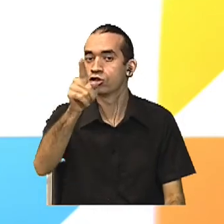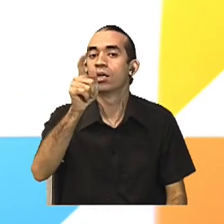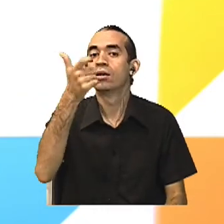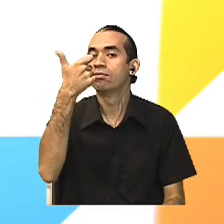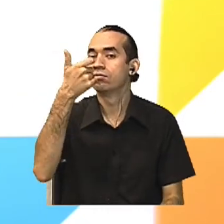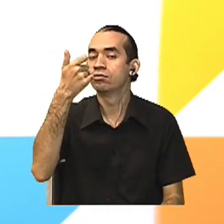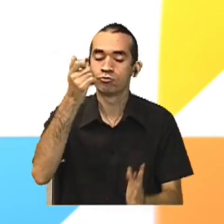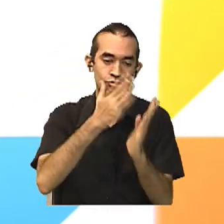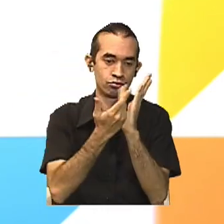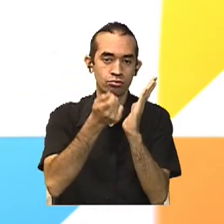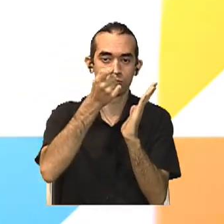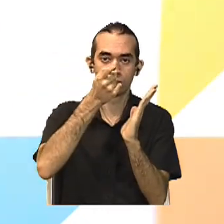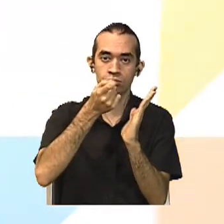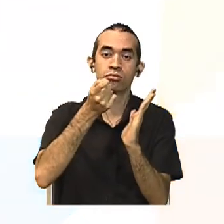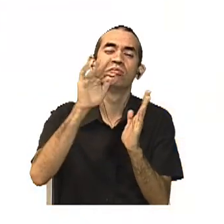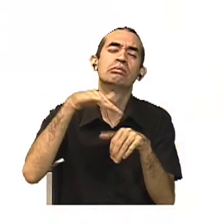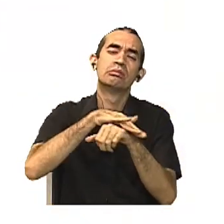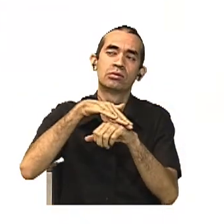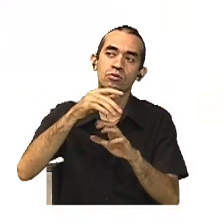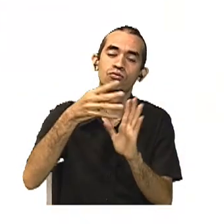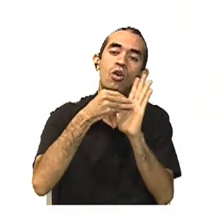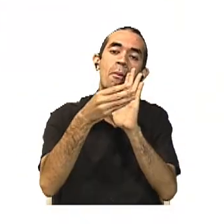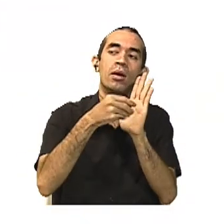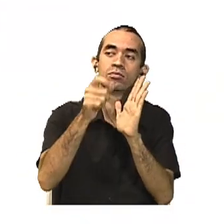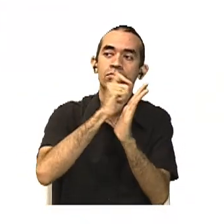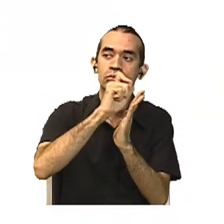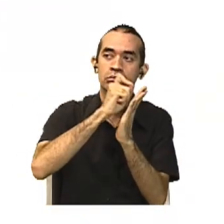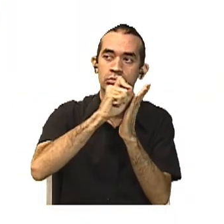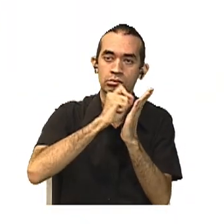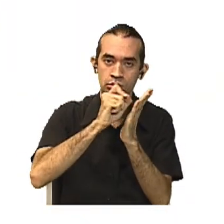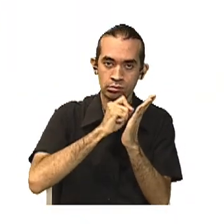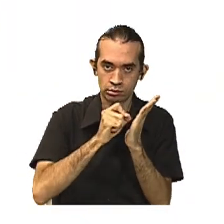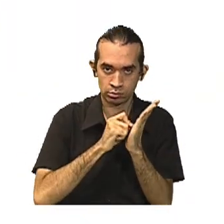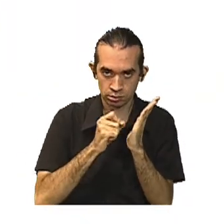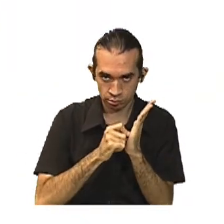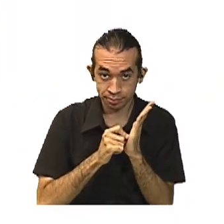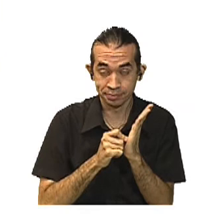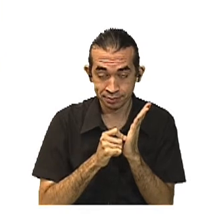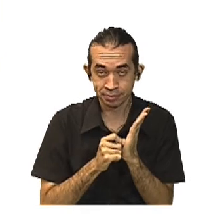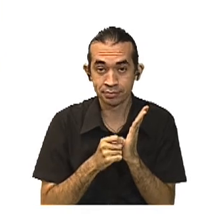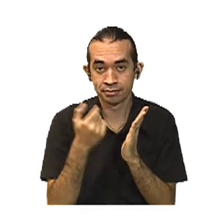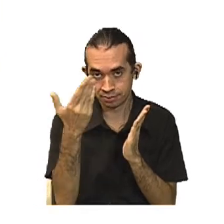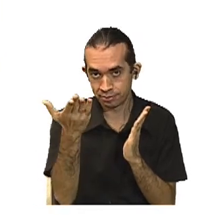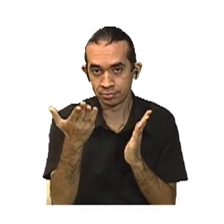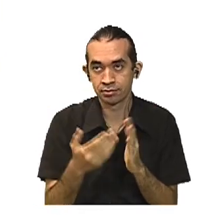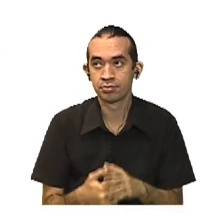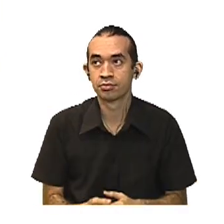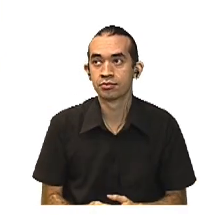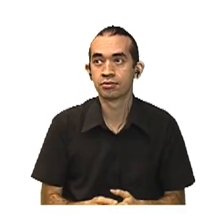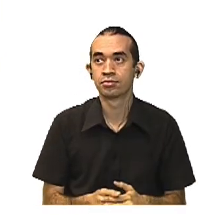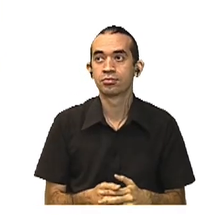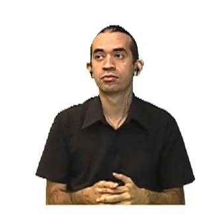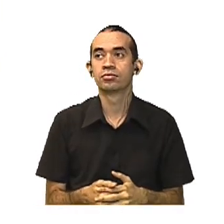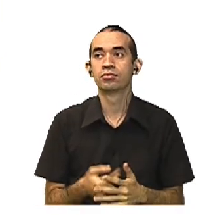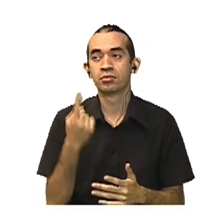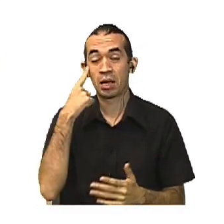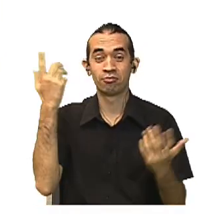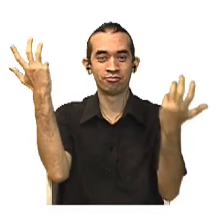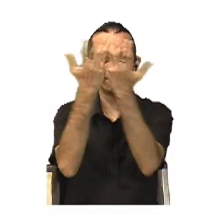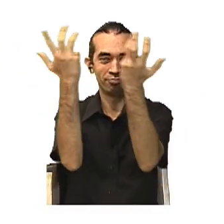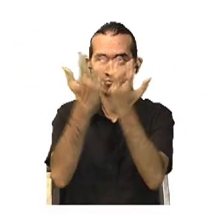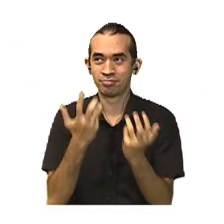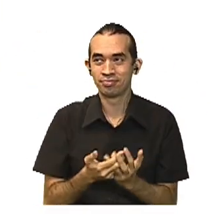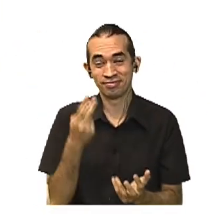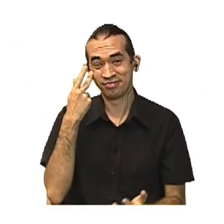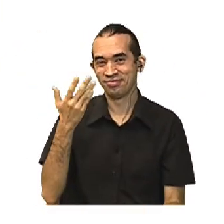and your notebook and please copy them on your notebook, okay? So we are going to match with the picture. There